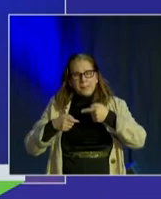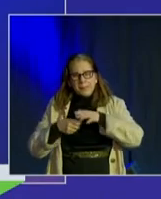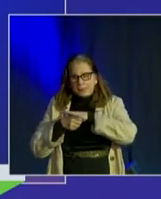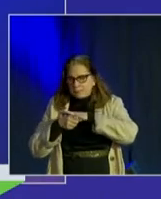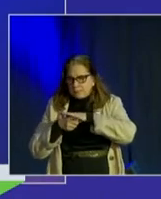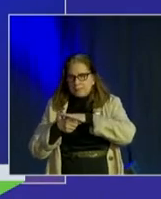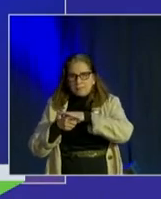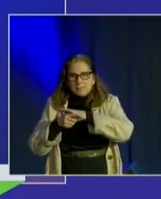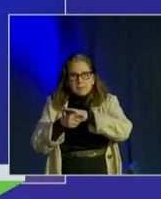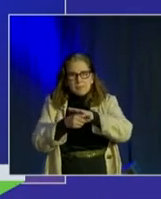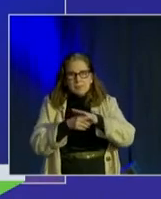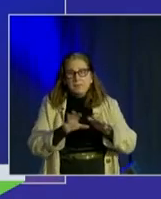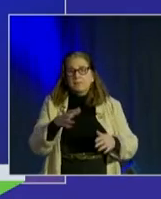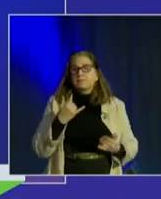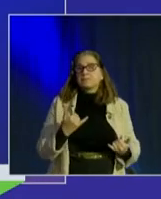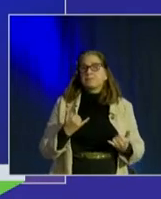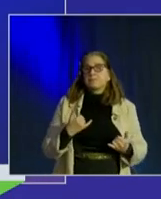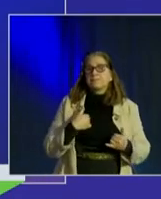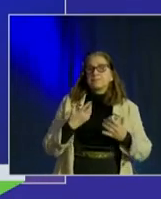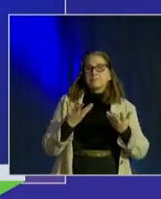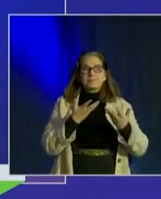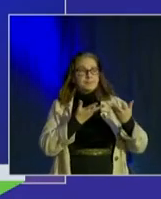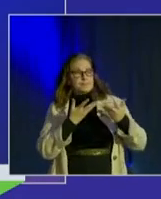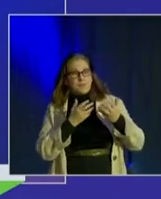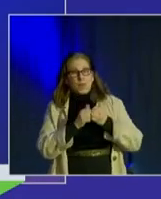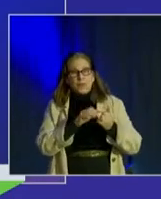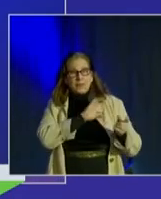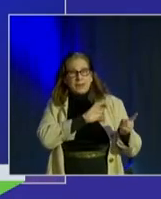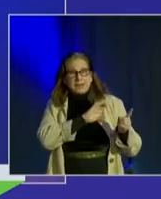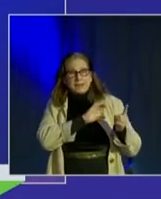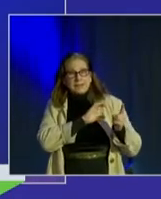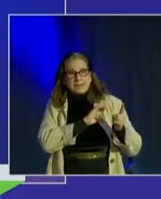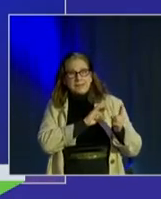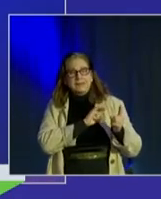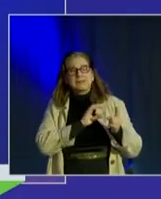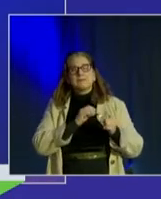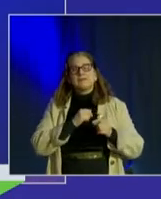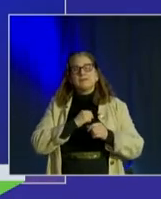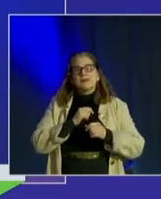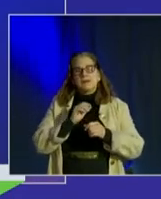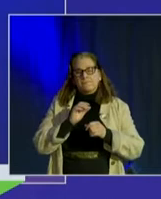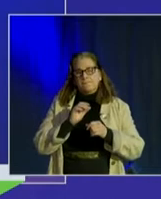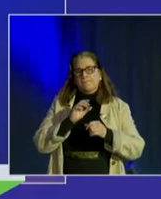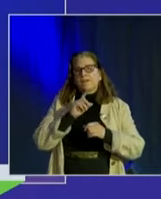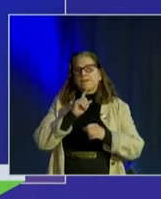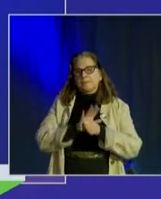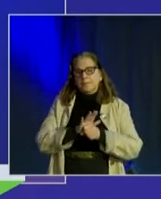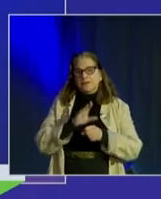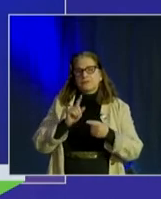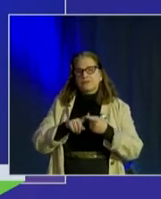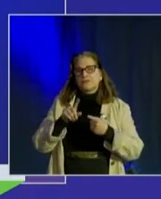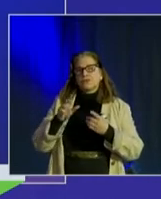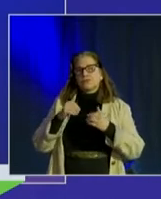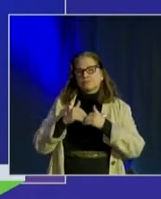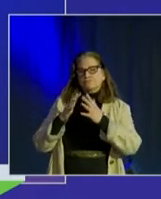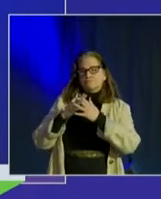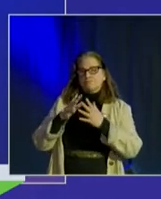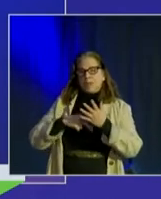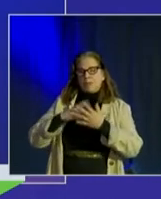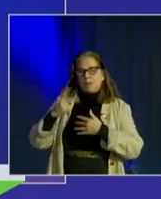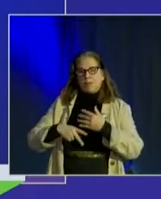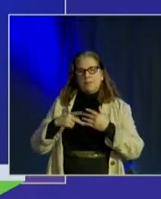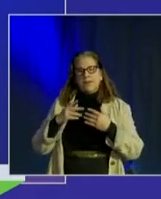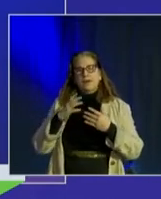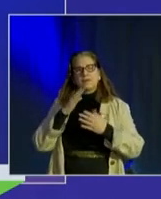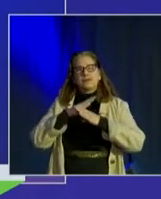are committed to other programs to prevent violence and to make sure that